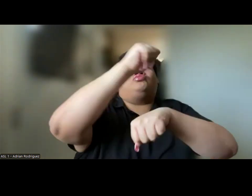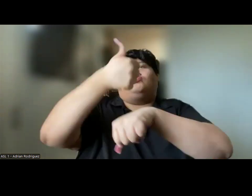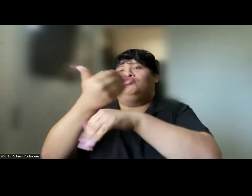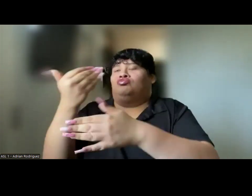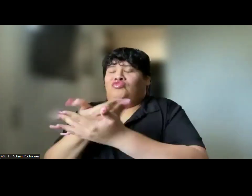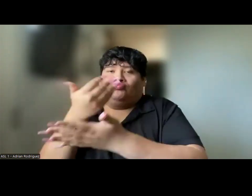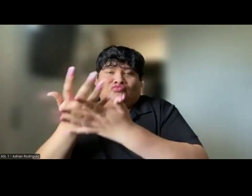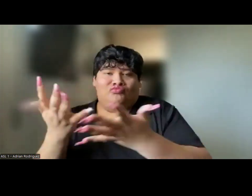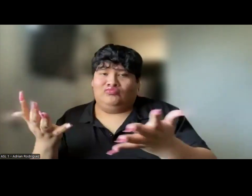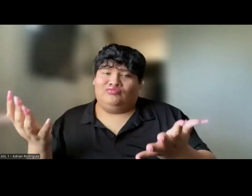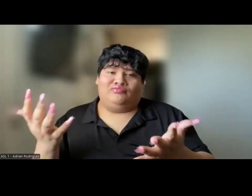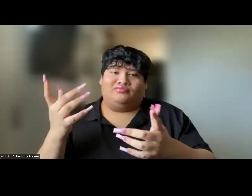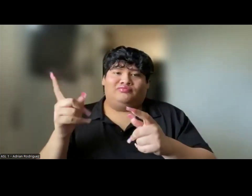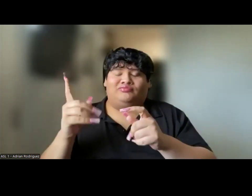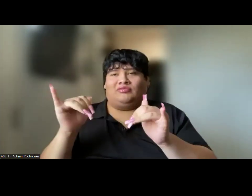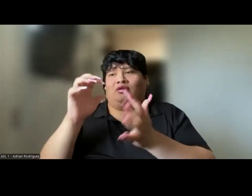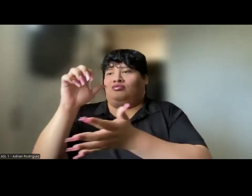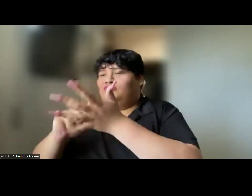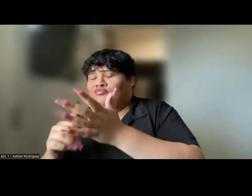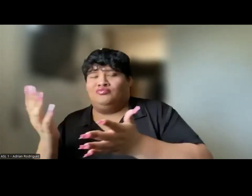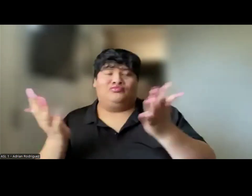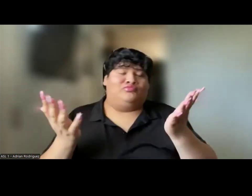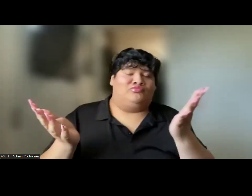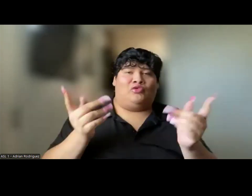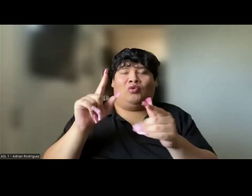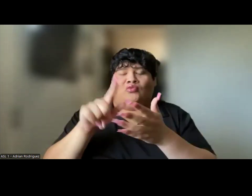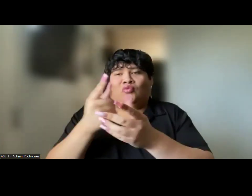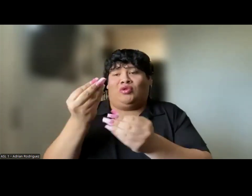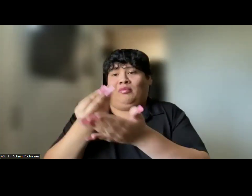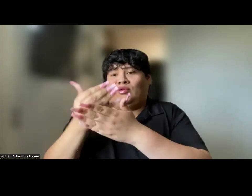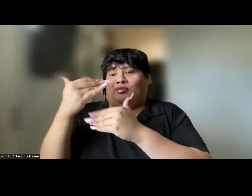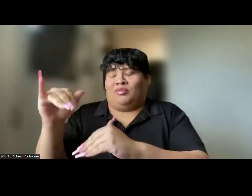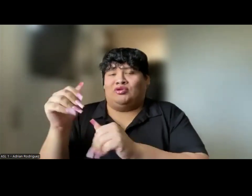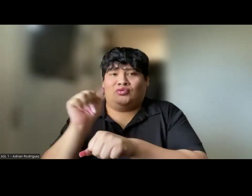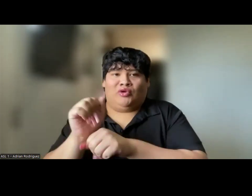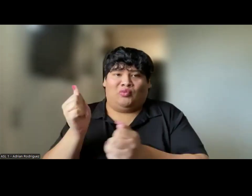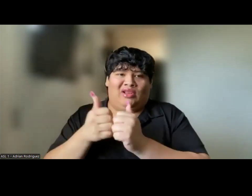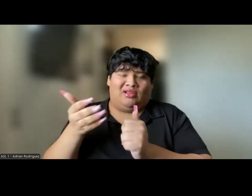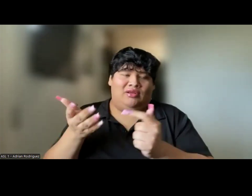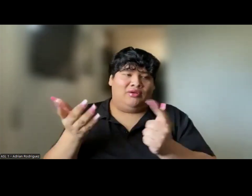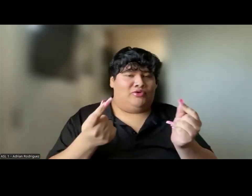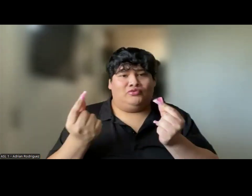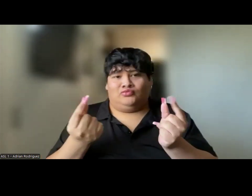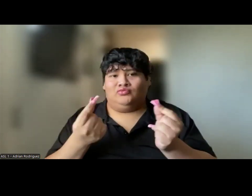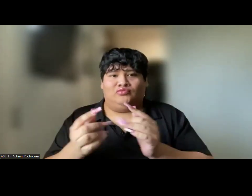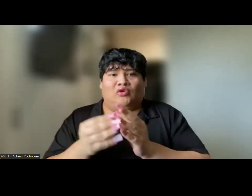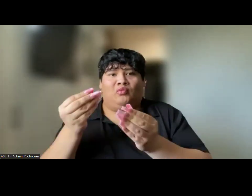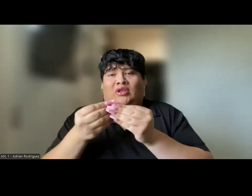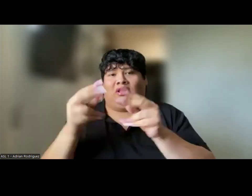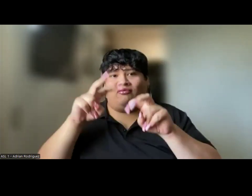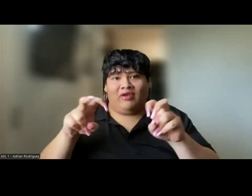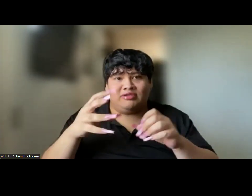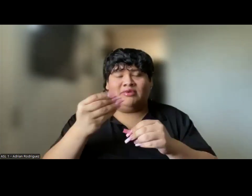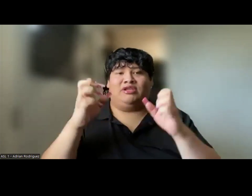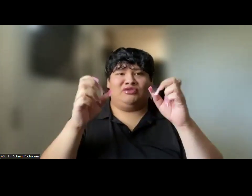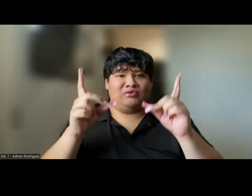a workload budget. But it does rely on stronger than expected revenue to protect some of the previous investments we've made in education and